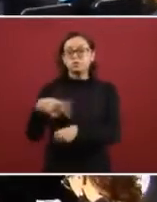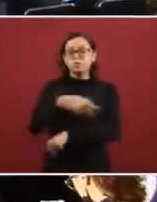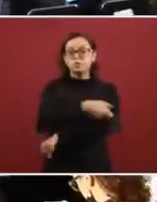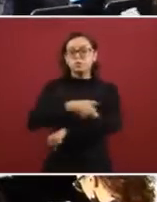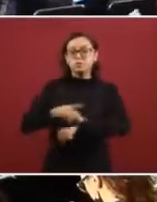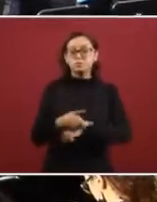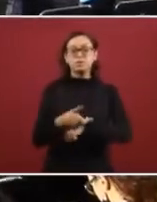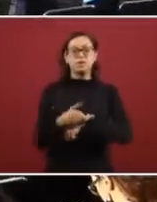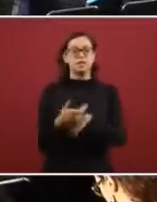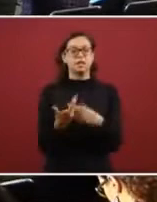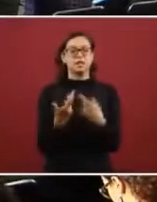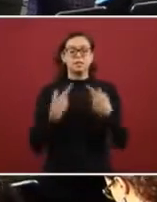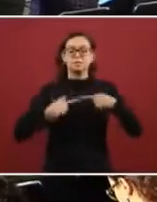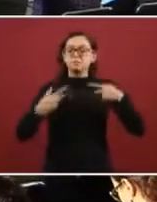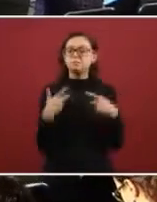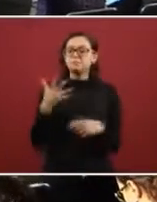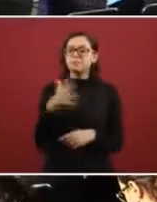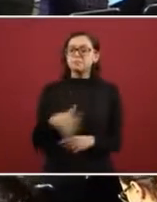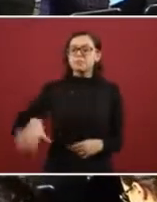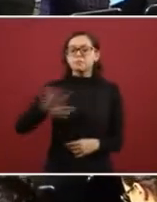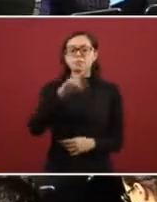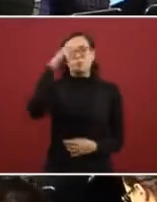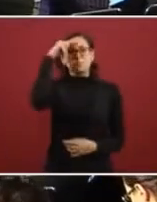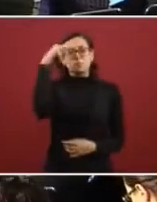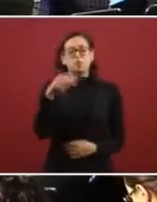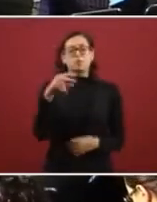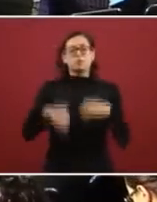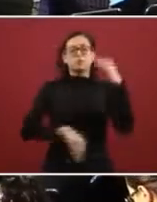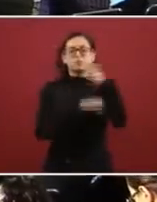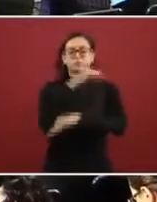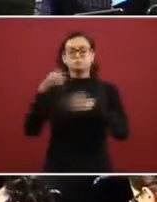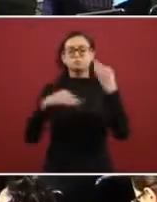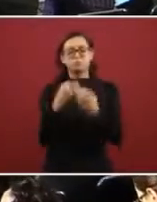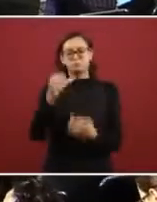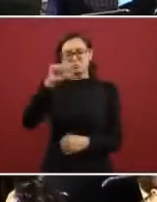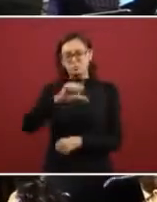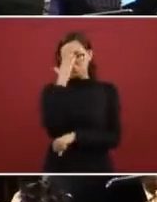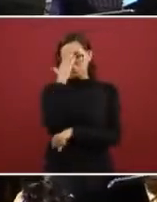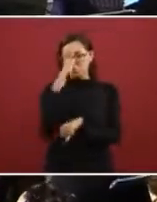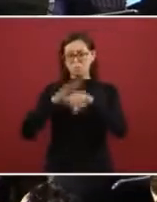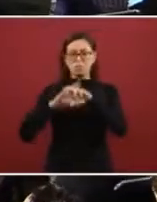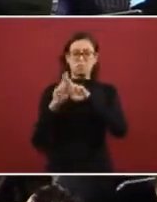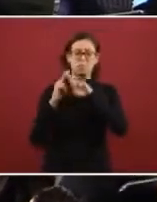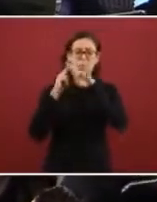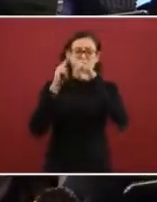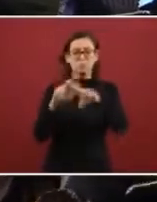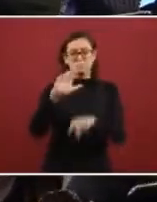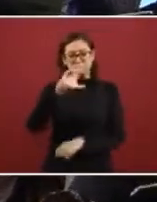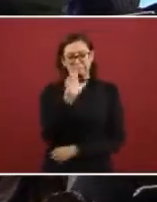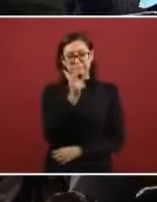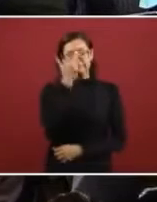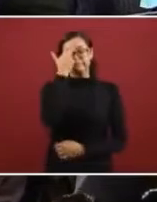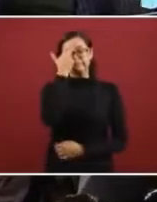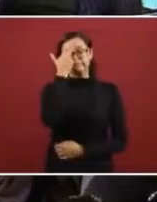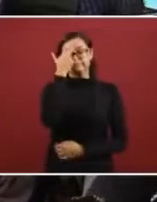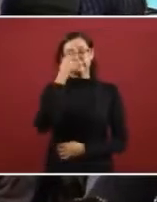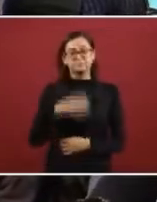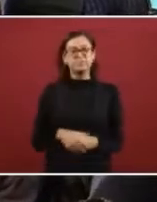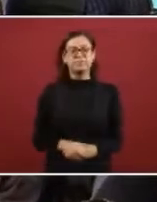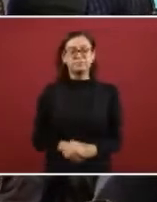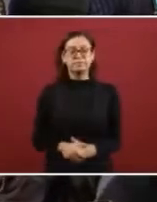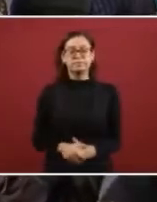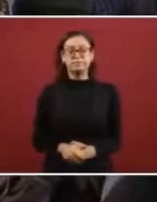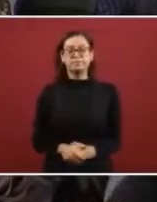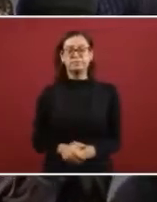todo el pueblo de and Mexico, all the people of Mexico, de manera especial, in a special way,